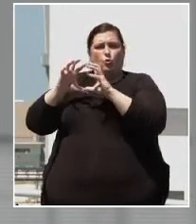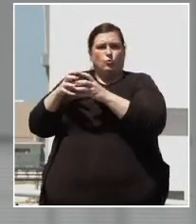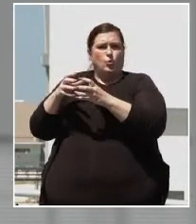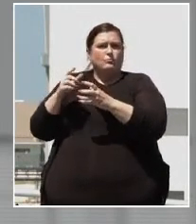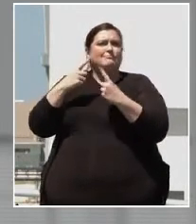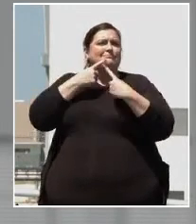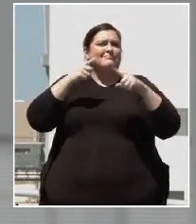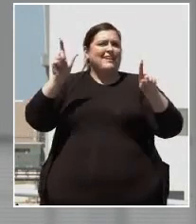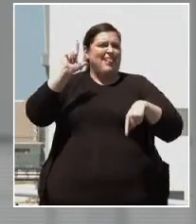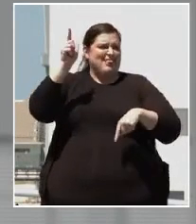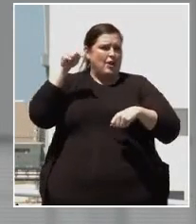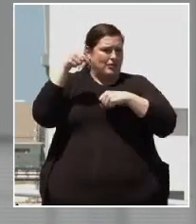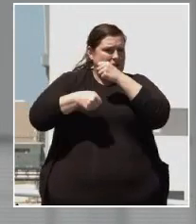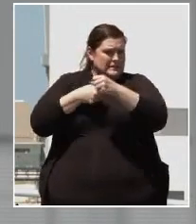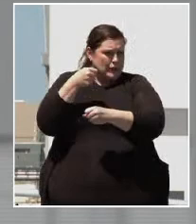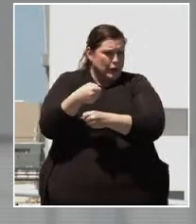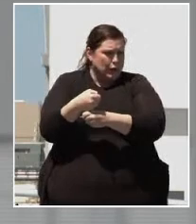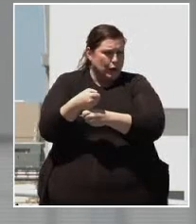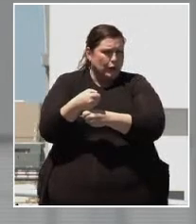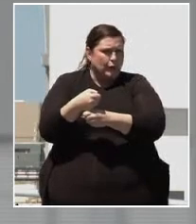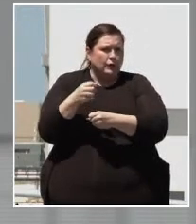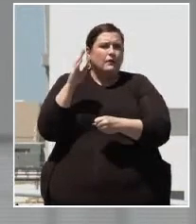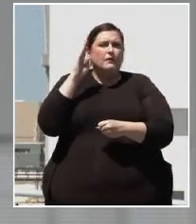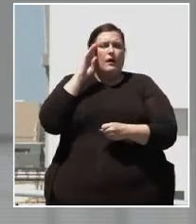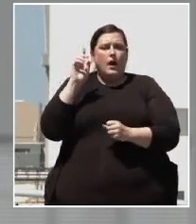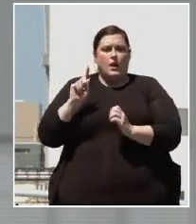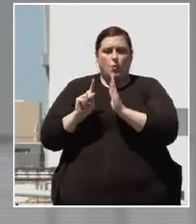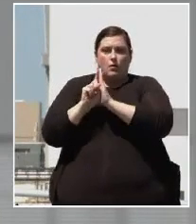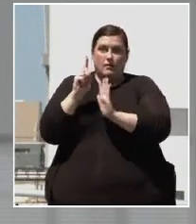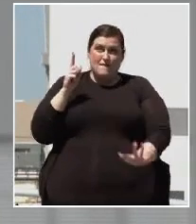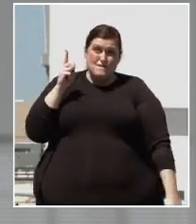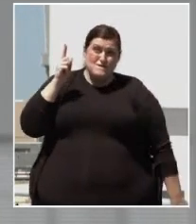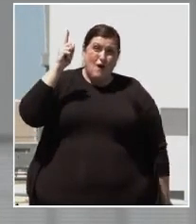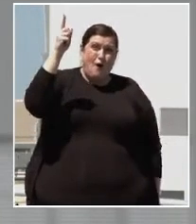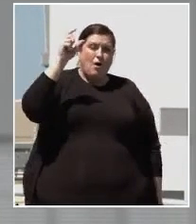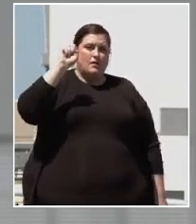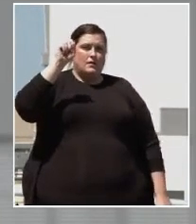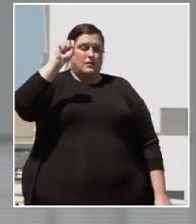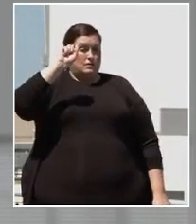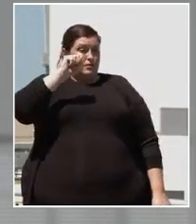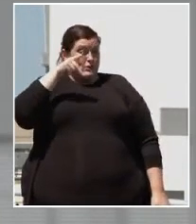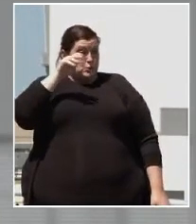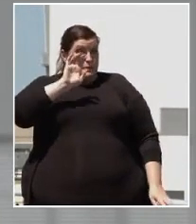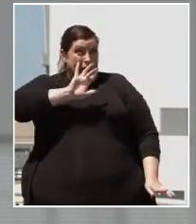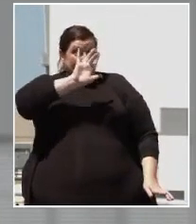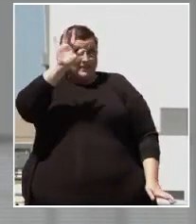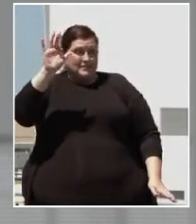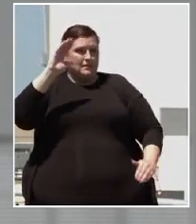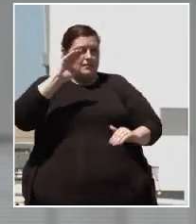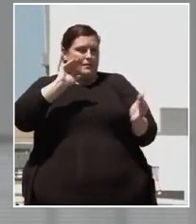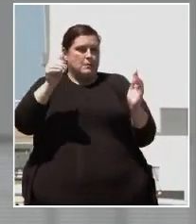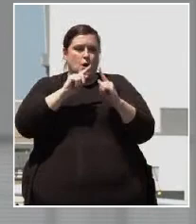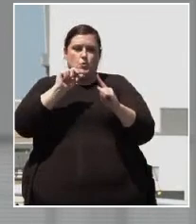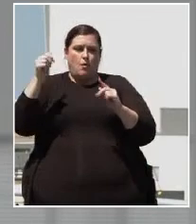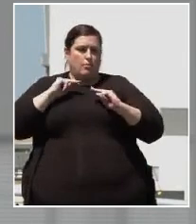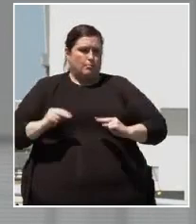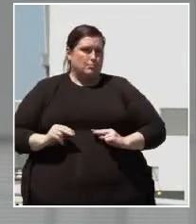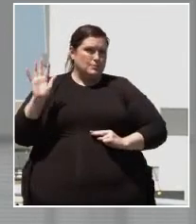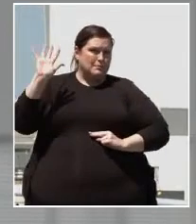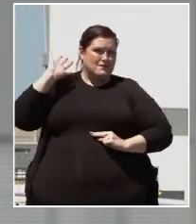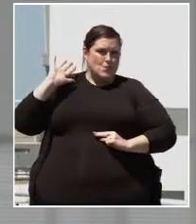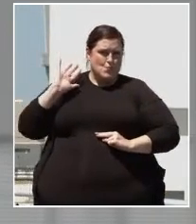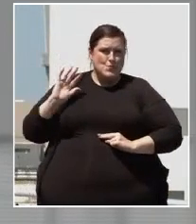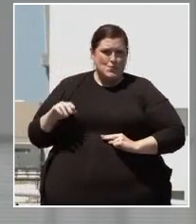year and it will take them farther into space than any humans have ever traveled before